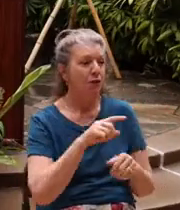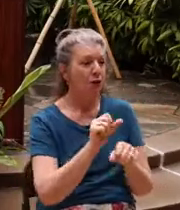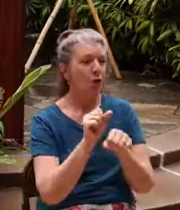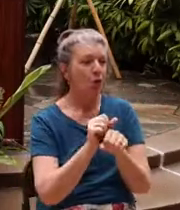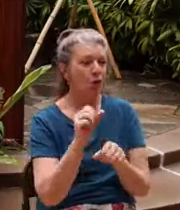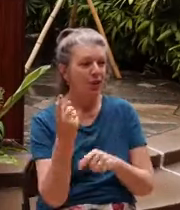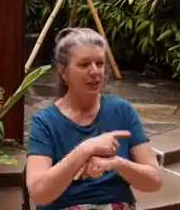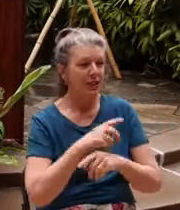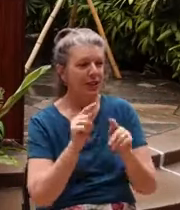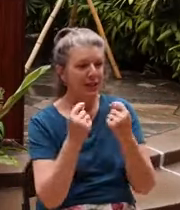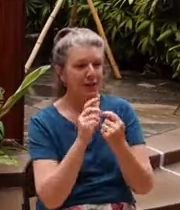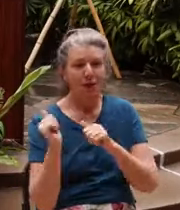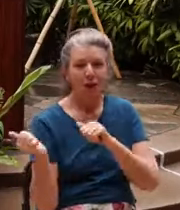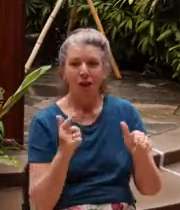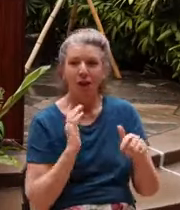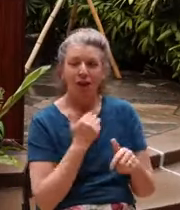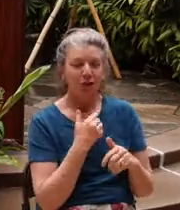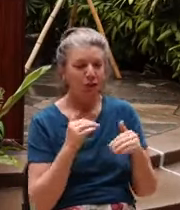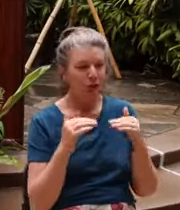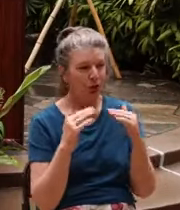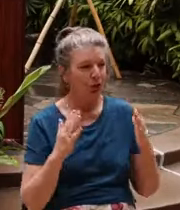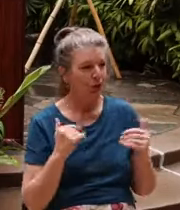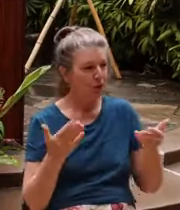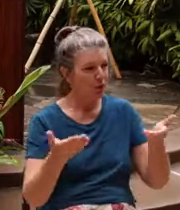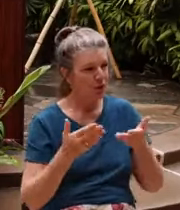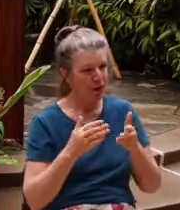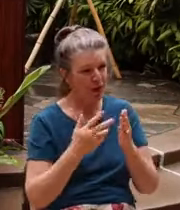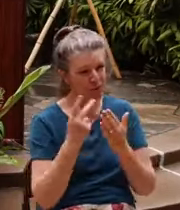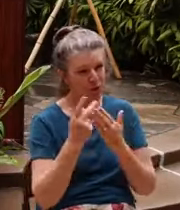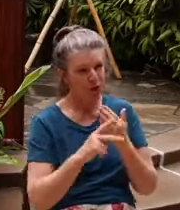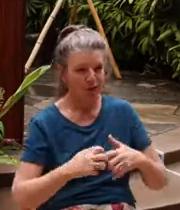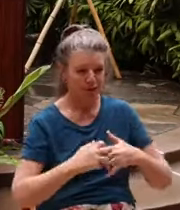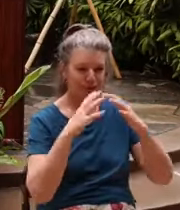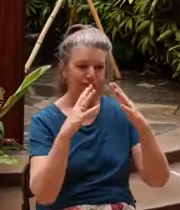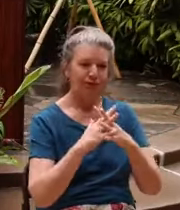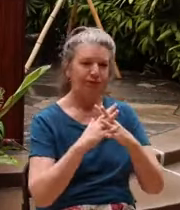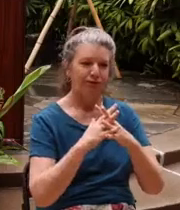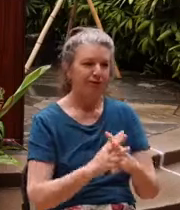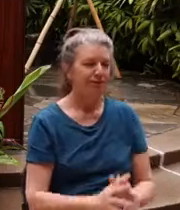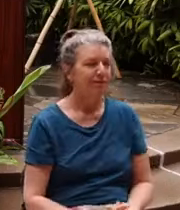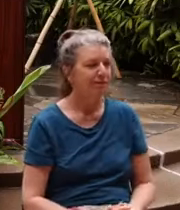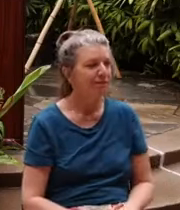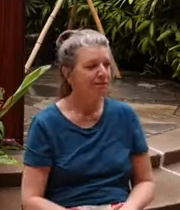all our associates for bringing this program to life.